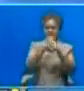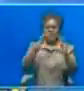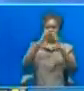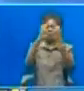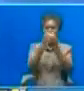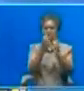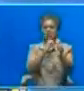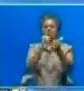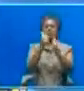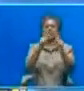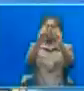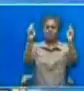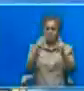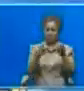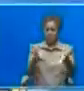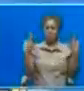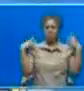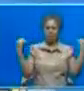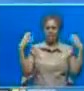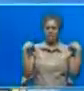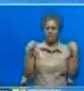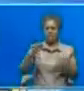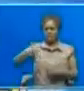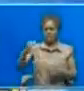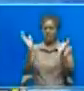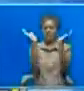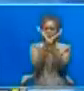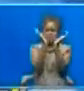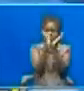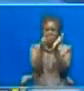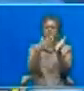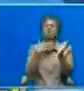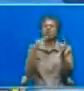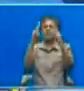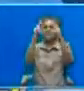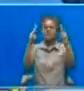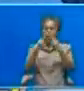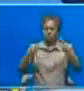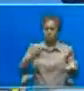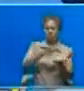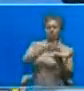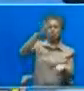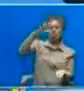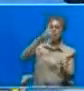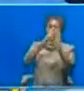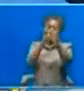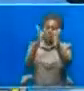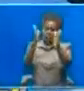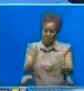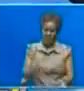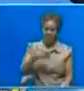in Uruguay. The team currently trains at Cities Park, and the players are driven to bring international glory to Kenya. Robinson Kenya